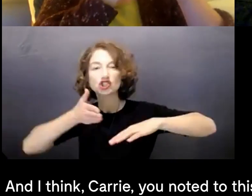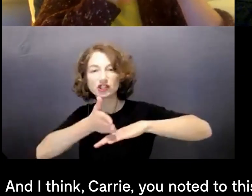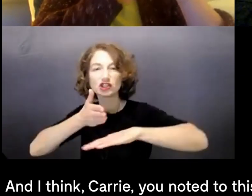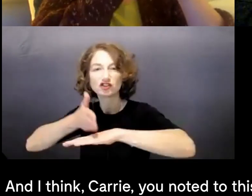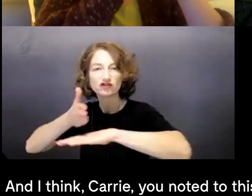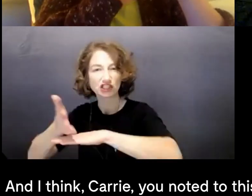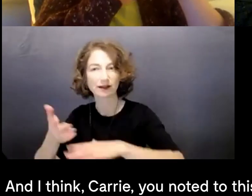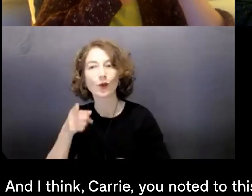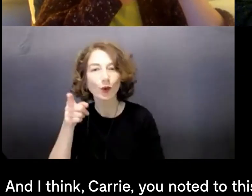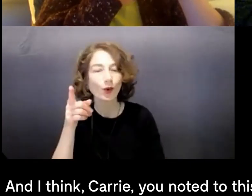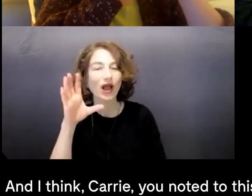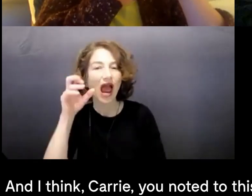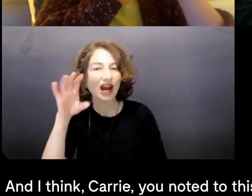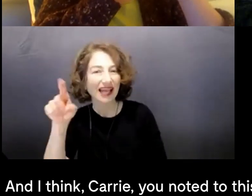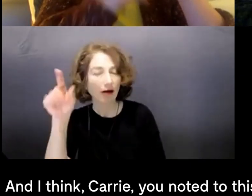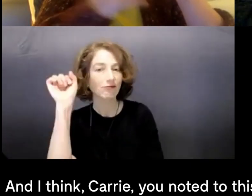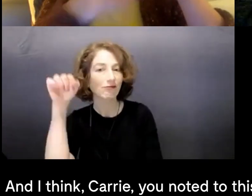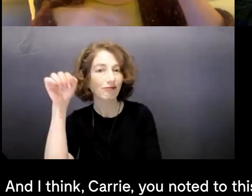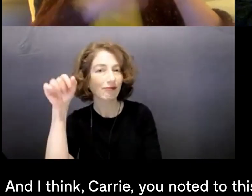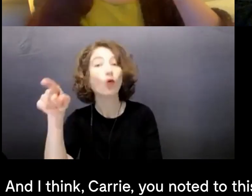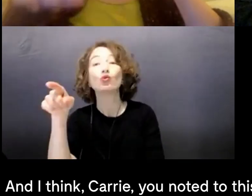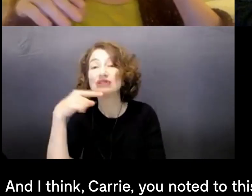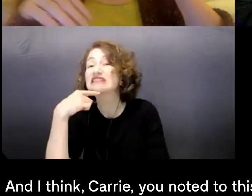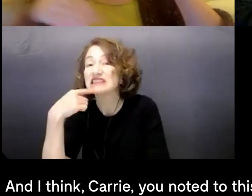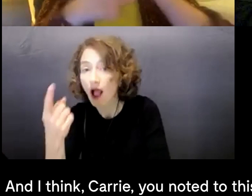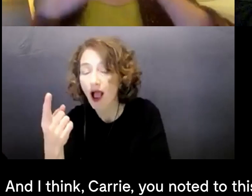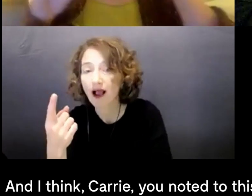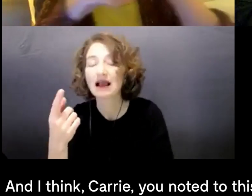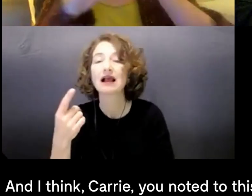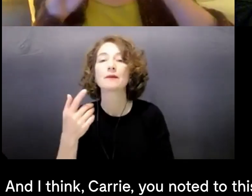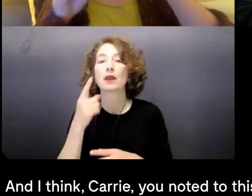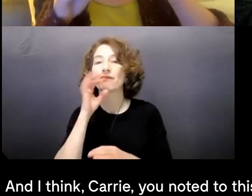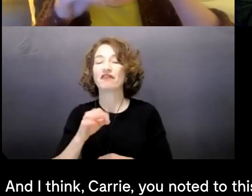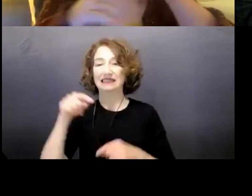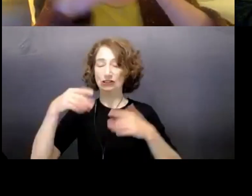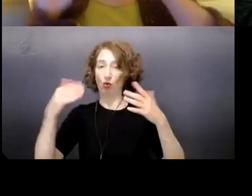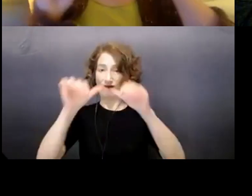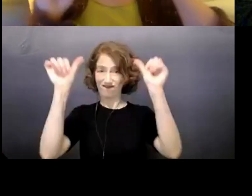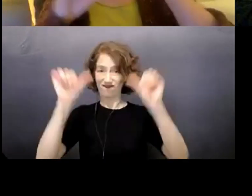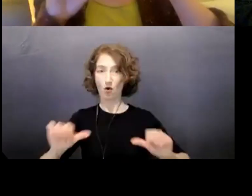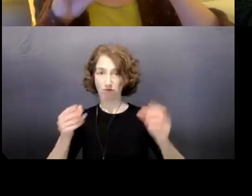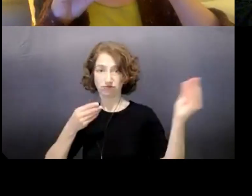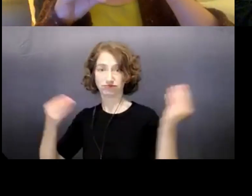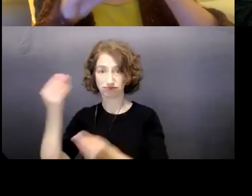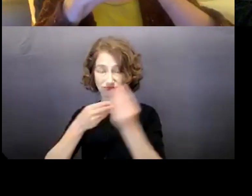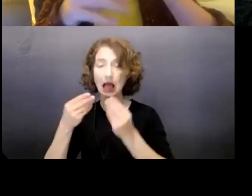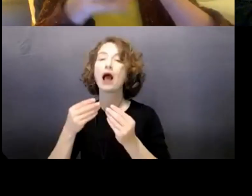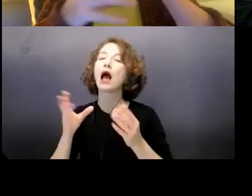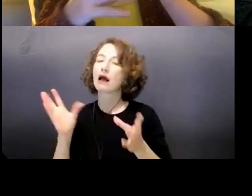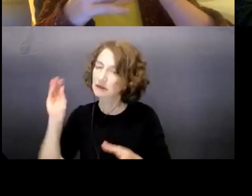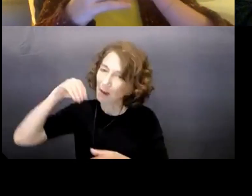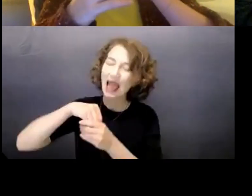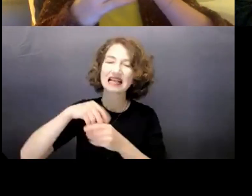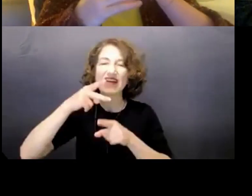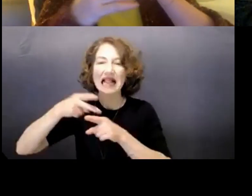to this really interestingly, that when we have a conversation in this way, in all its vulnerability, I